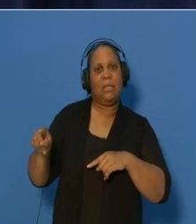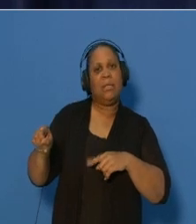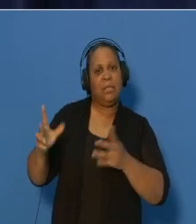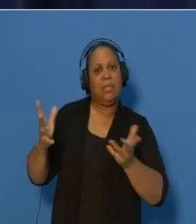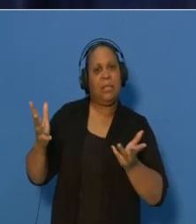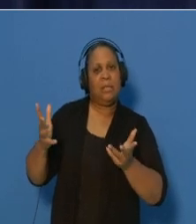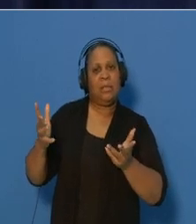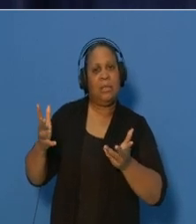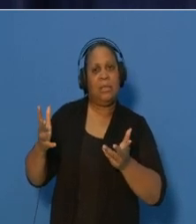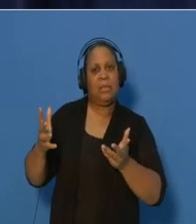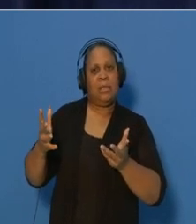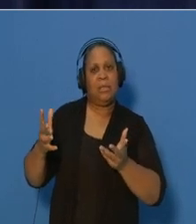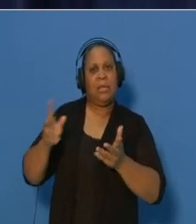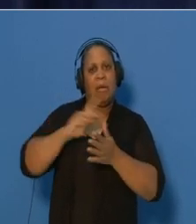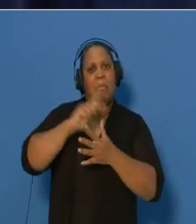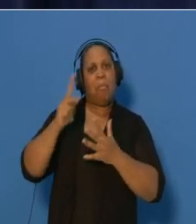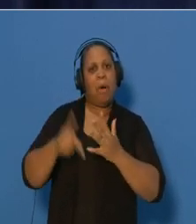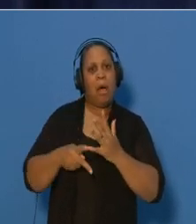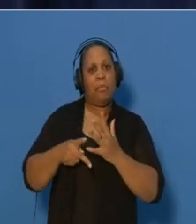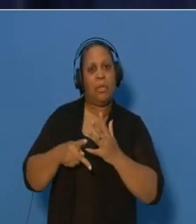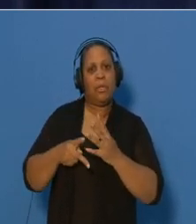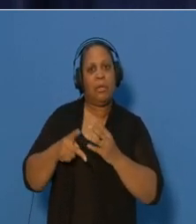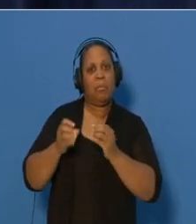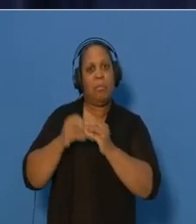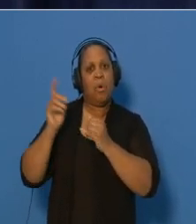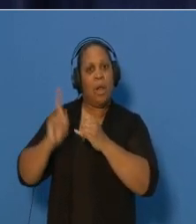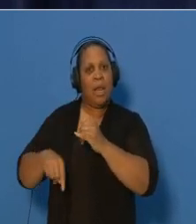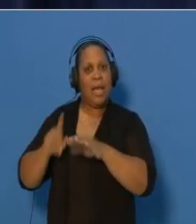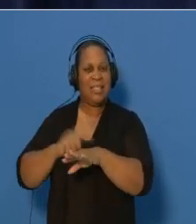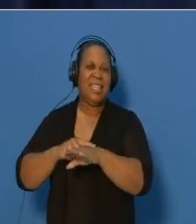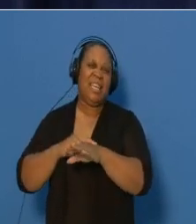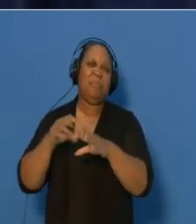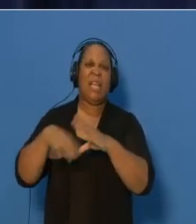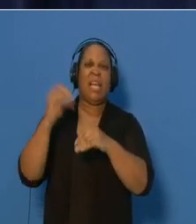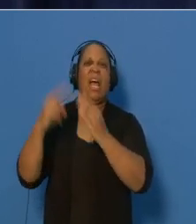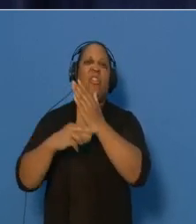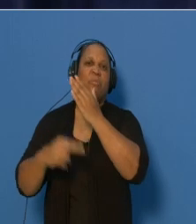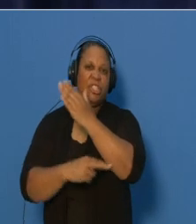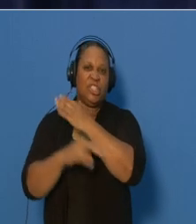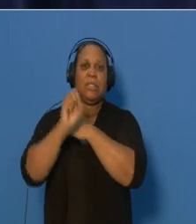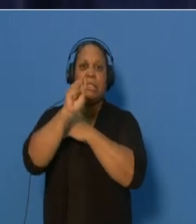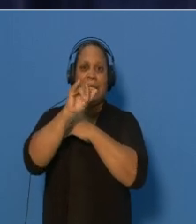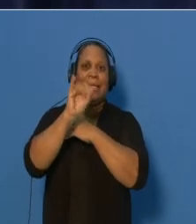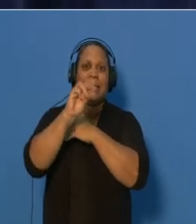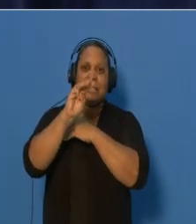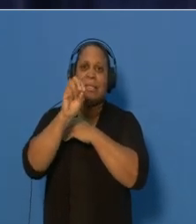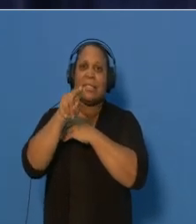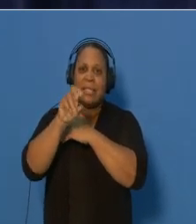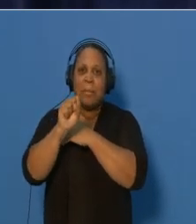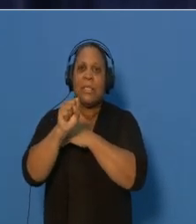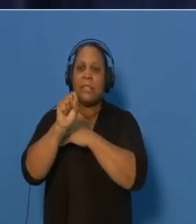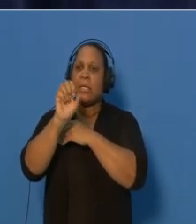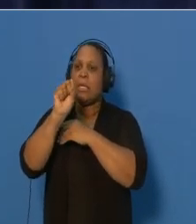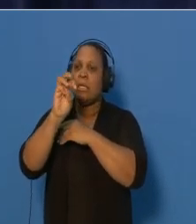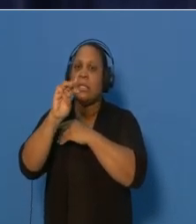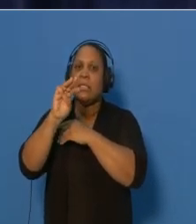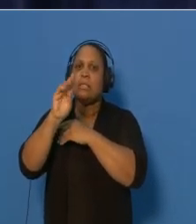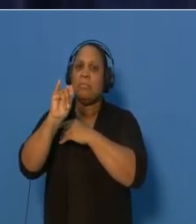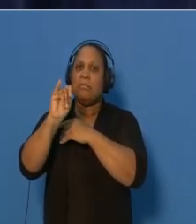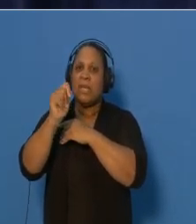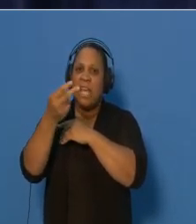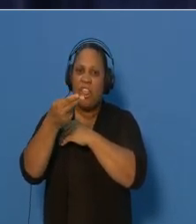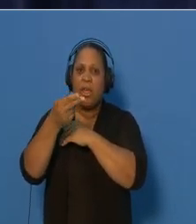more, the population have more of a last name, the Outerbridges, the Simmonses, the Smiths, and the Talkers in